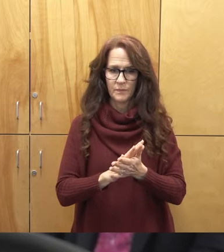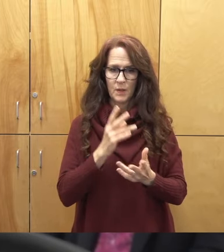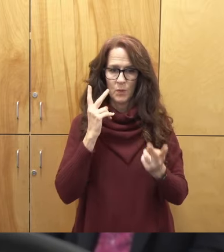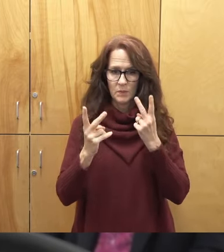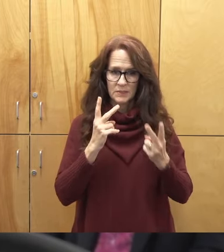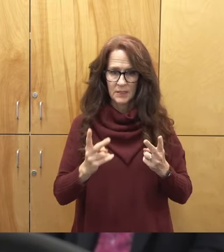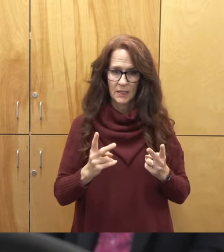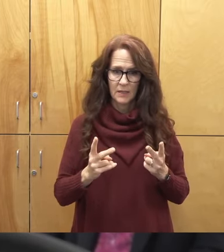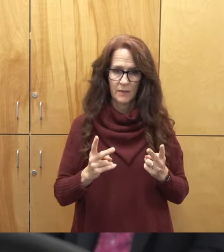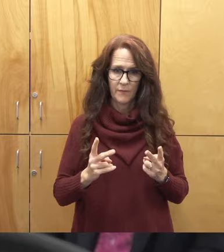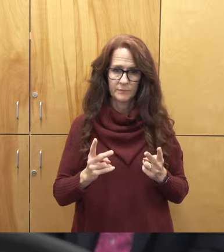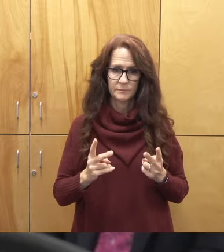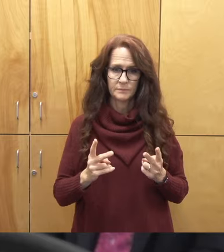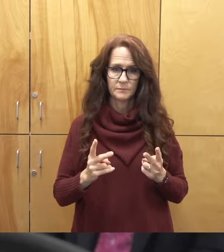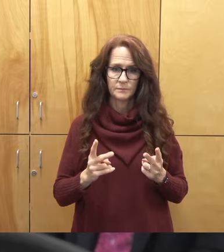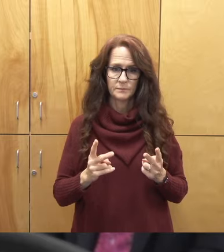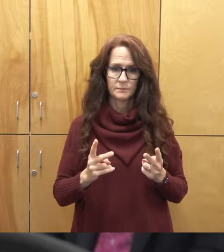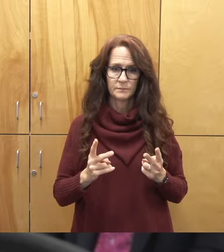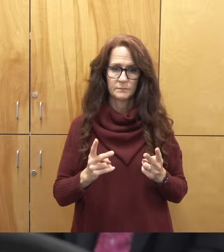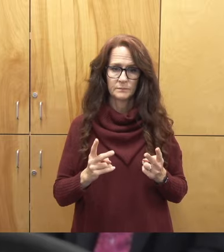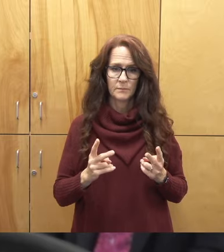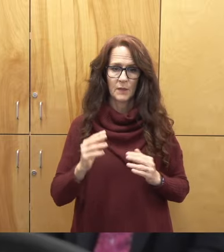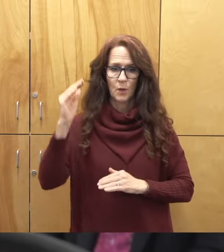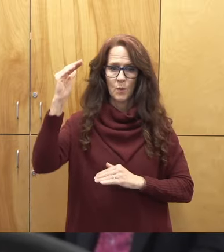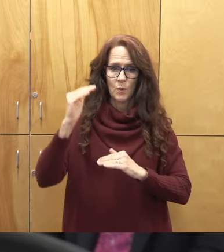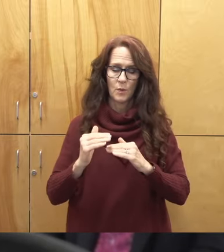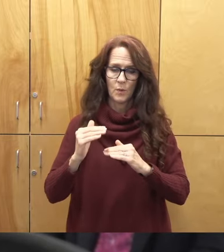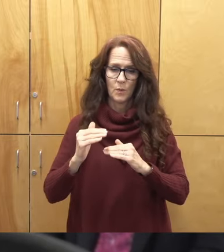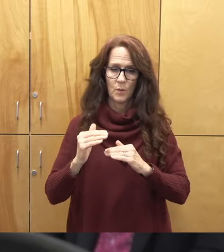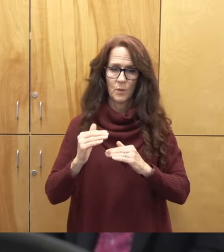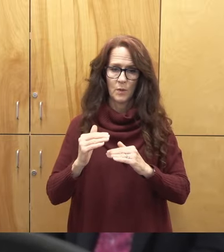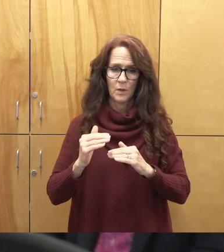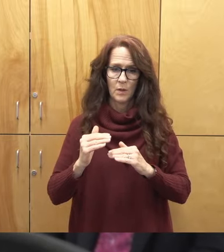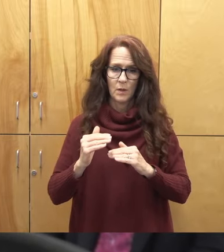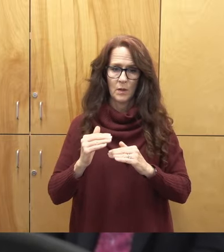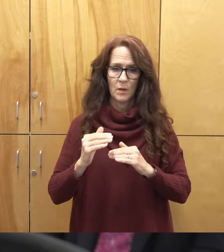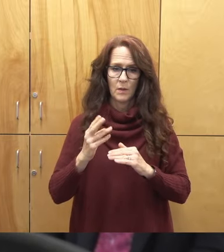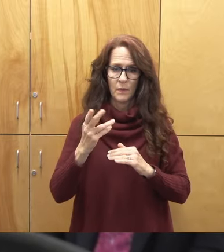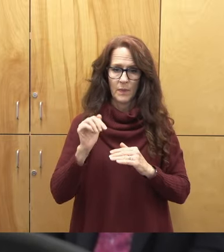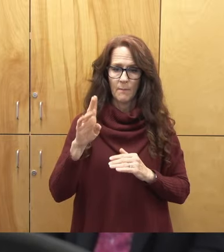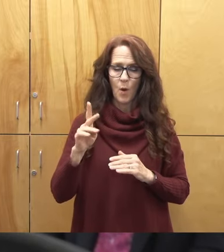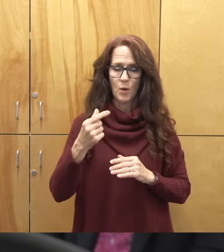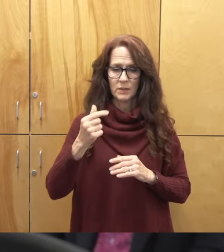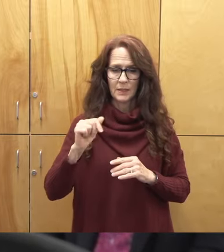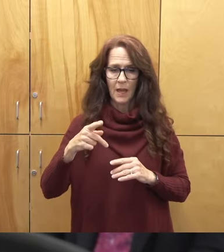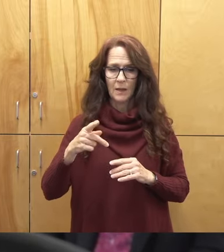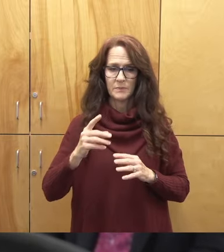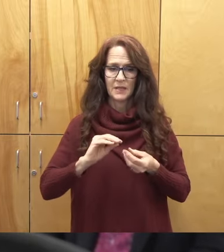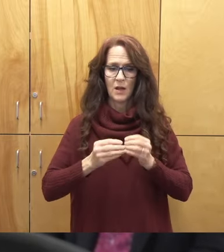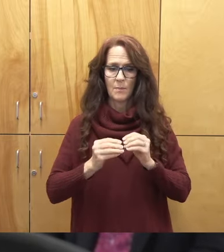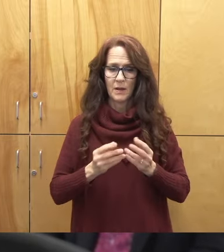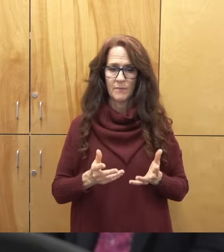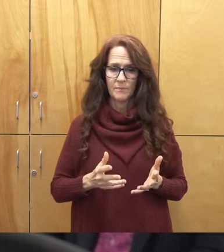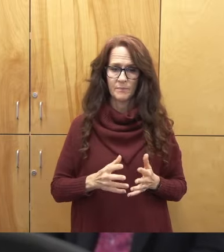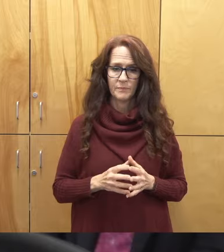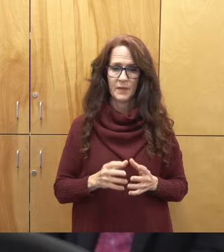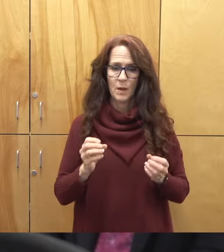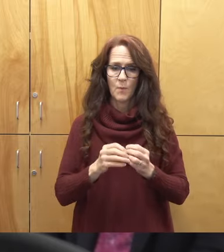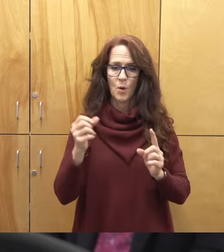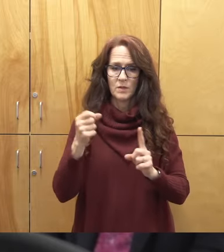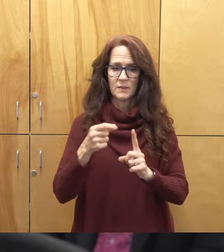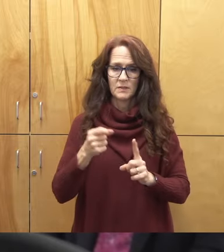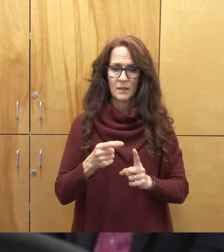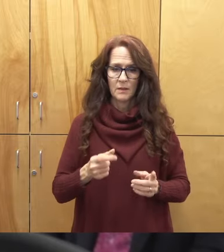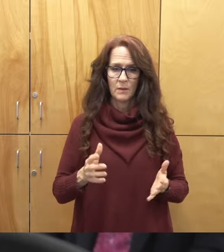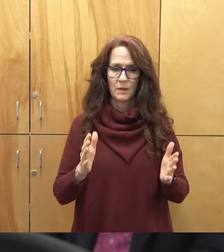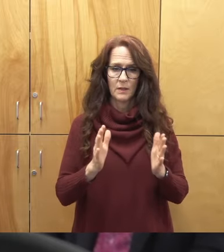in reducing these bold gaps that we have in our metrics. But more specifically, what you